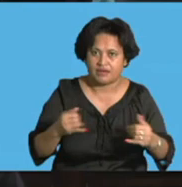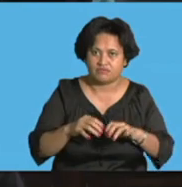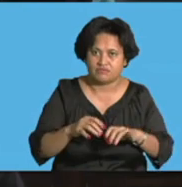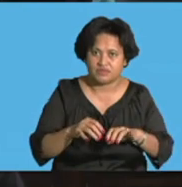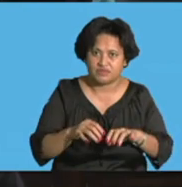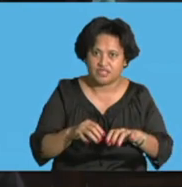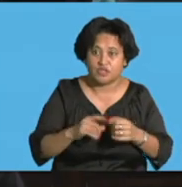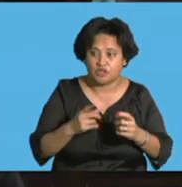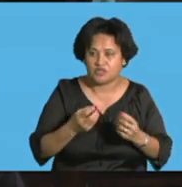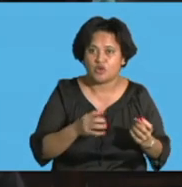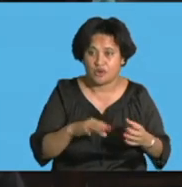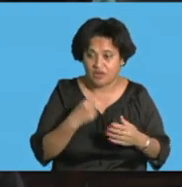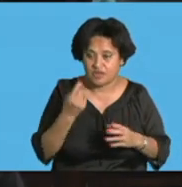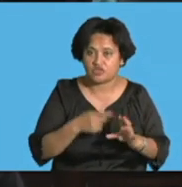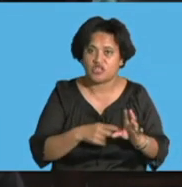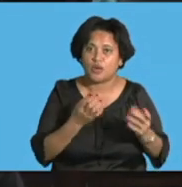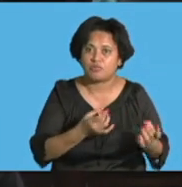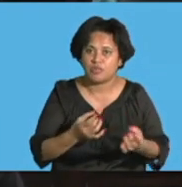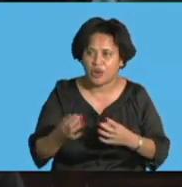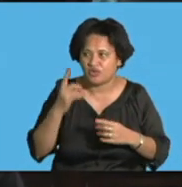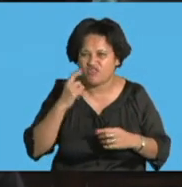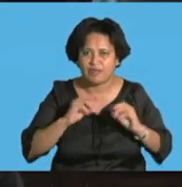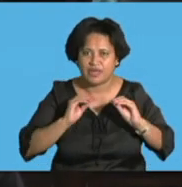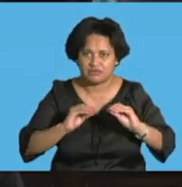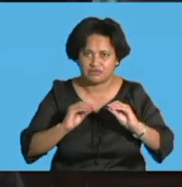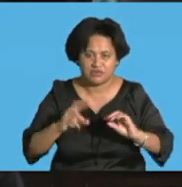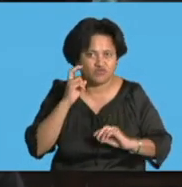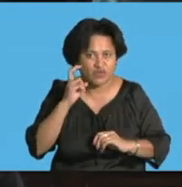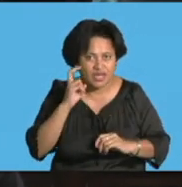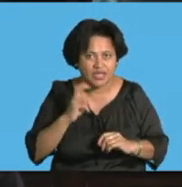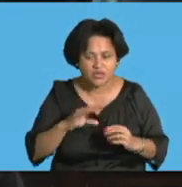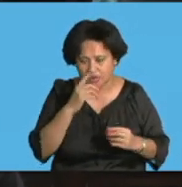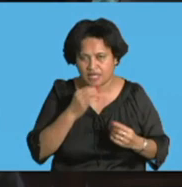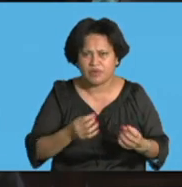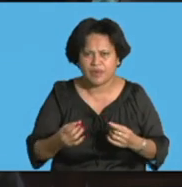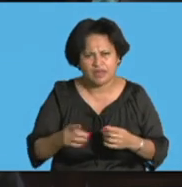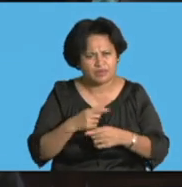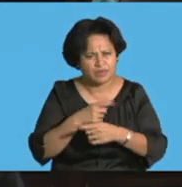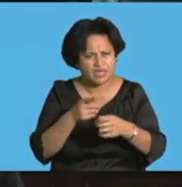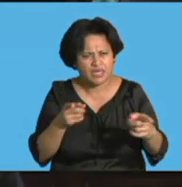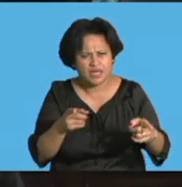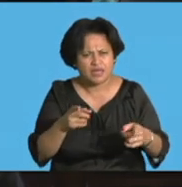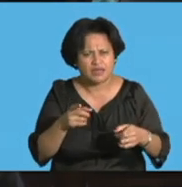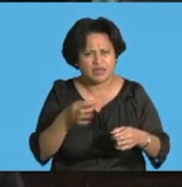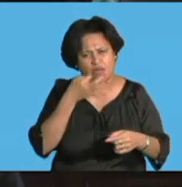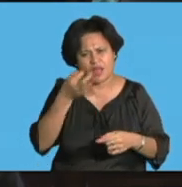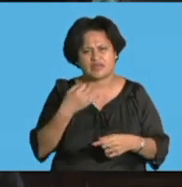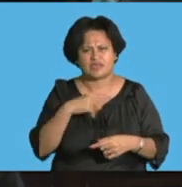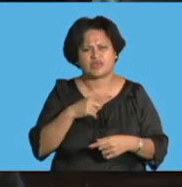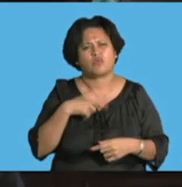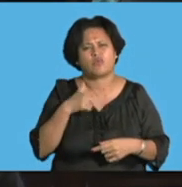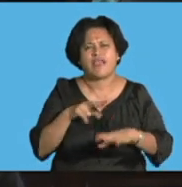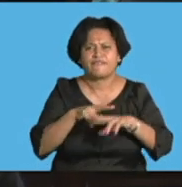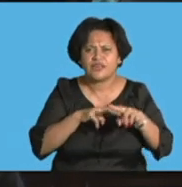for the transition. I know some criticisms were made as to why the government is working with the Singapore team. It's pretty